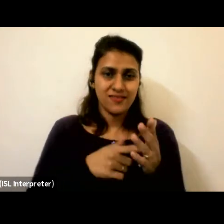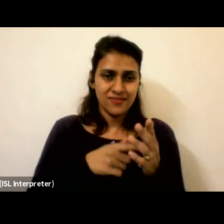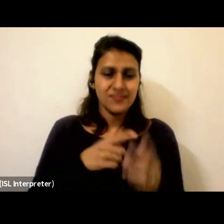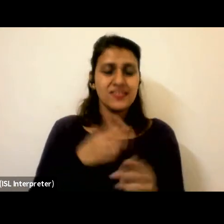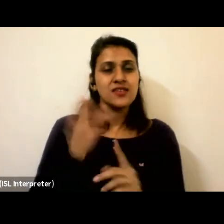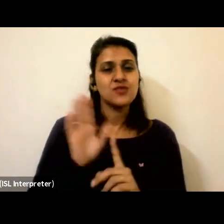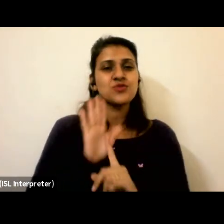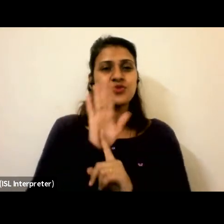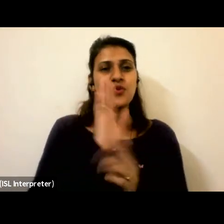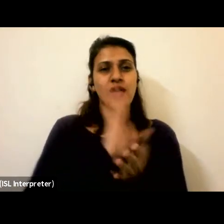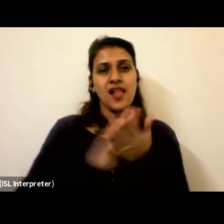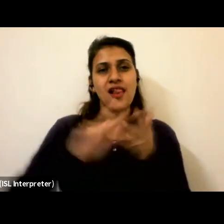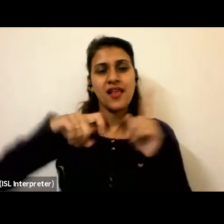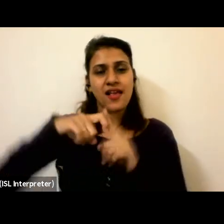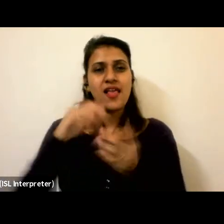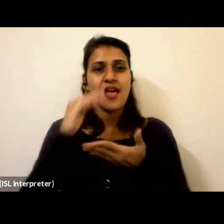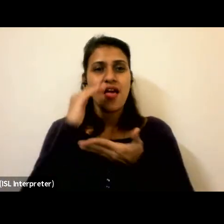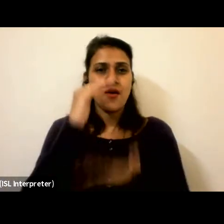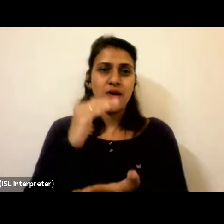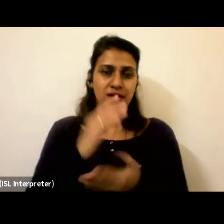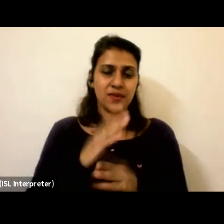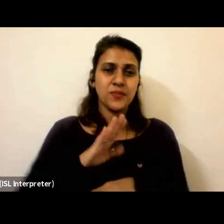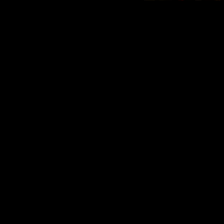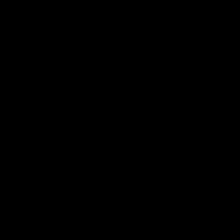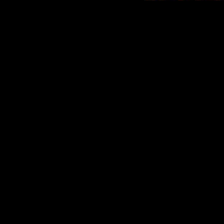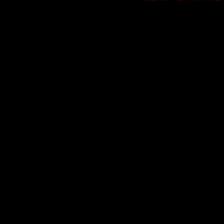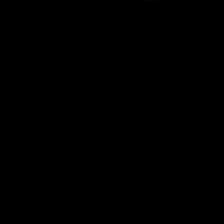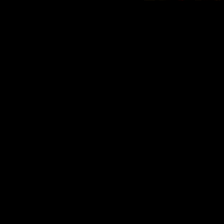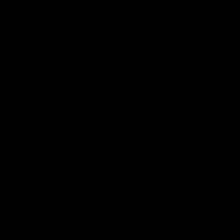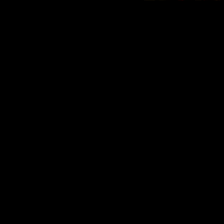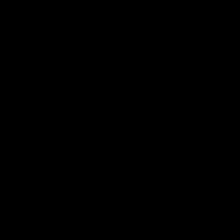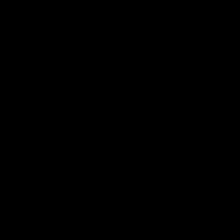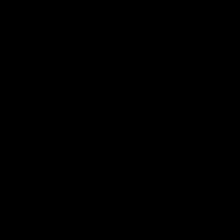Awards. May we have the film, please?